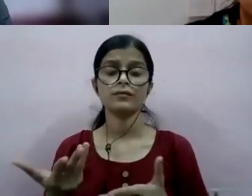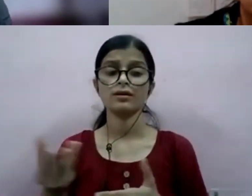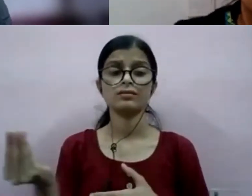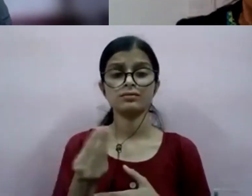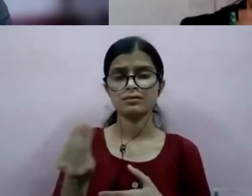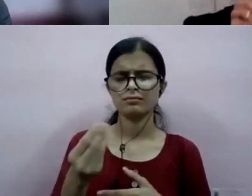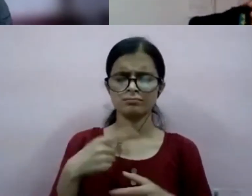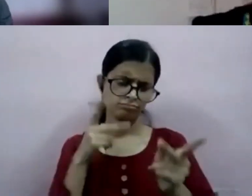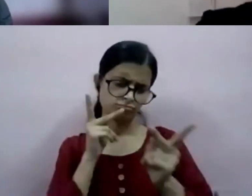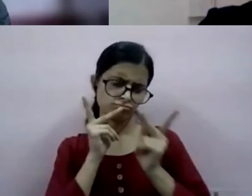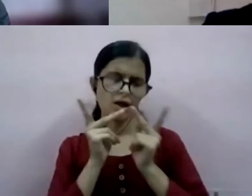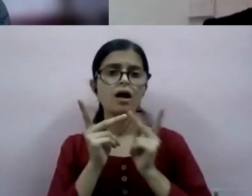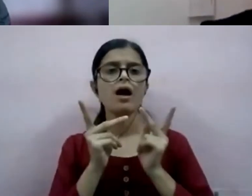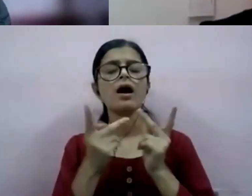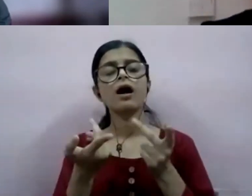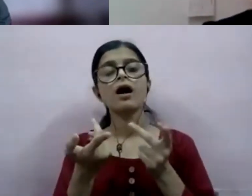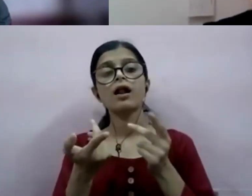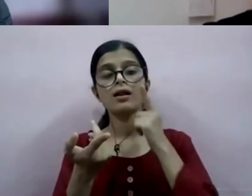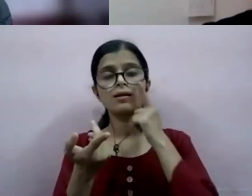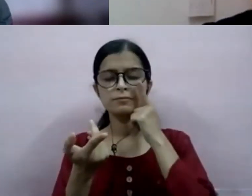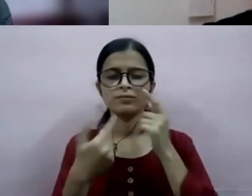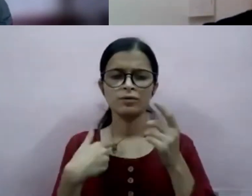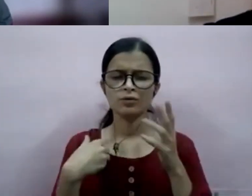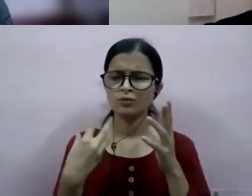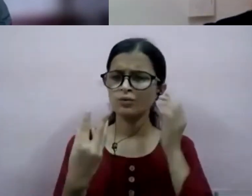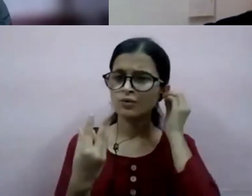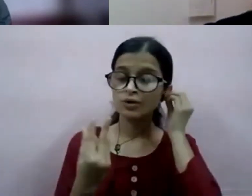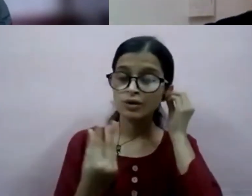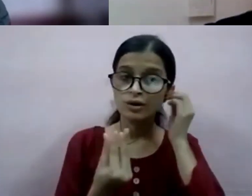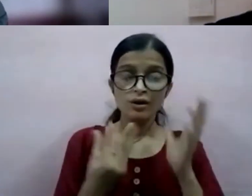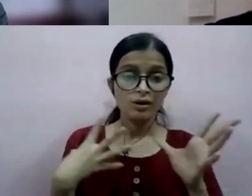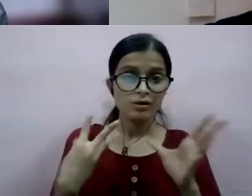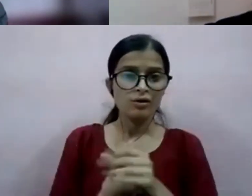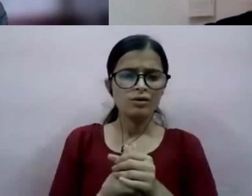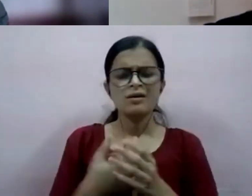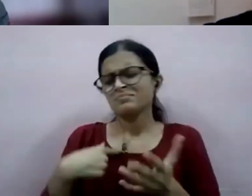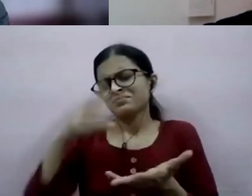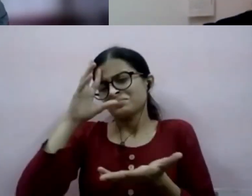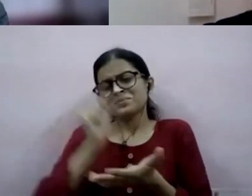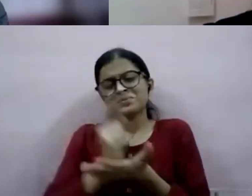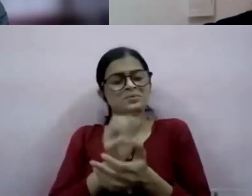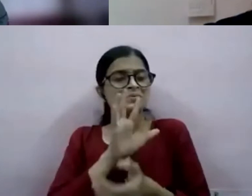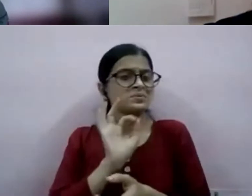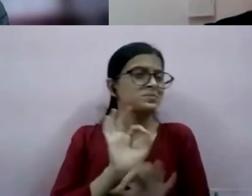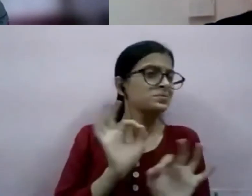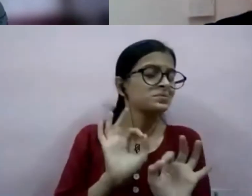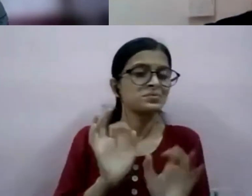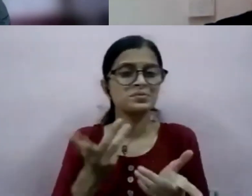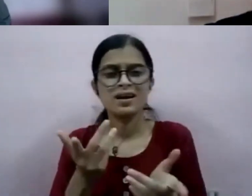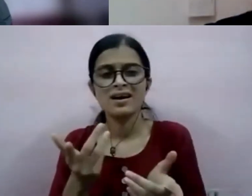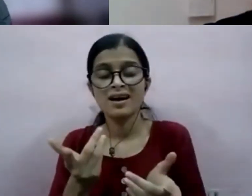looking at how do we move towards. I'm not quite sure what this sort of state of exception means,